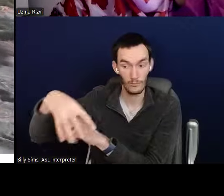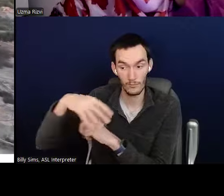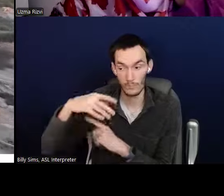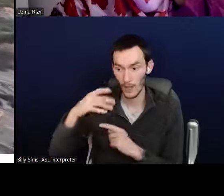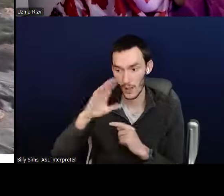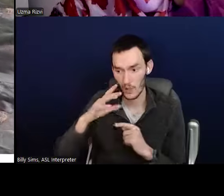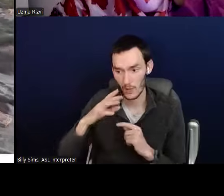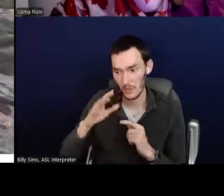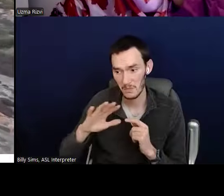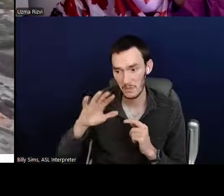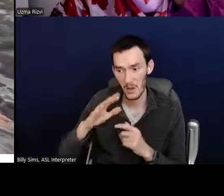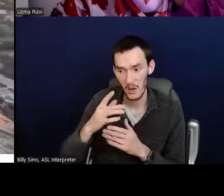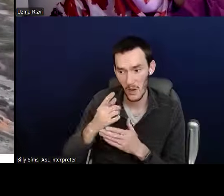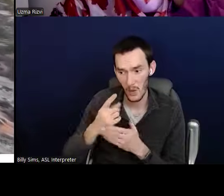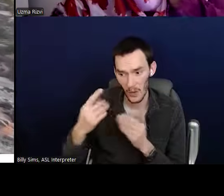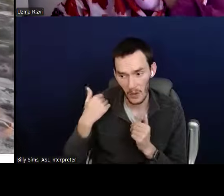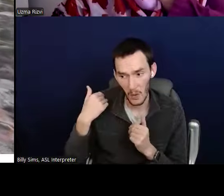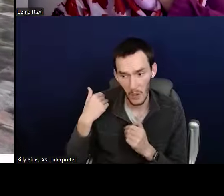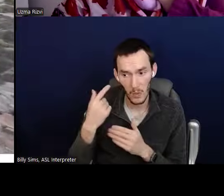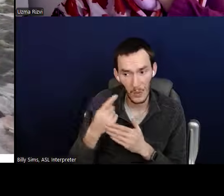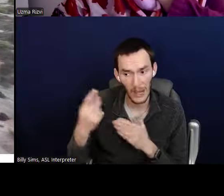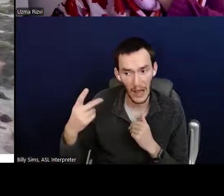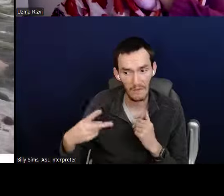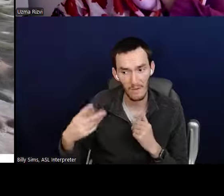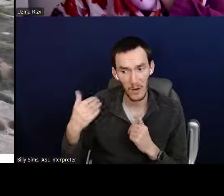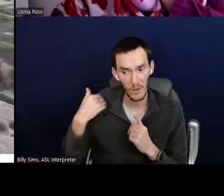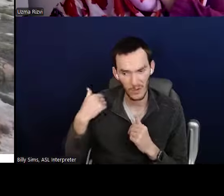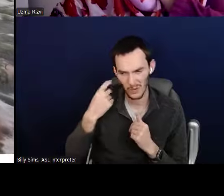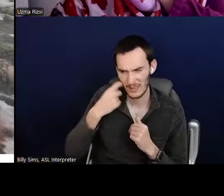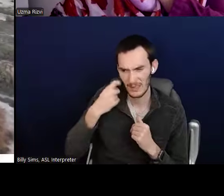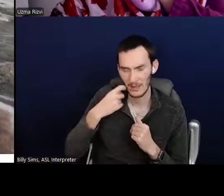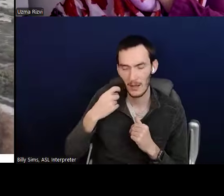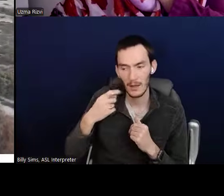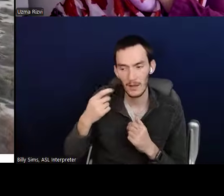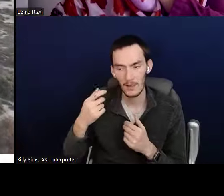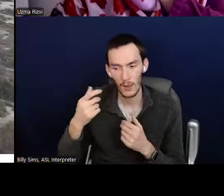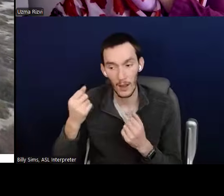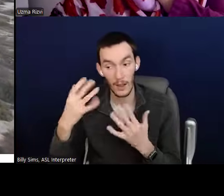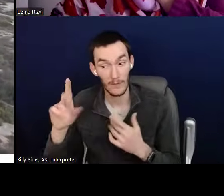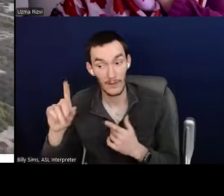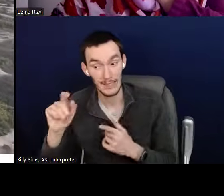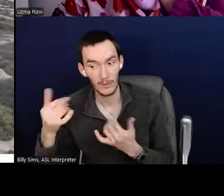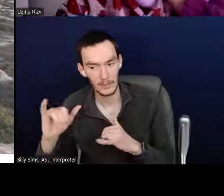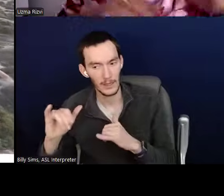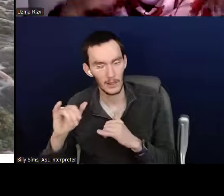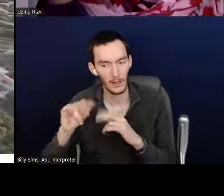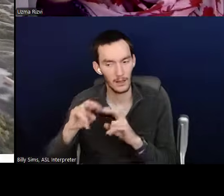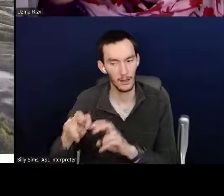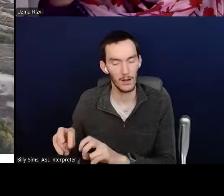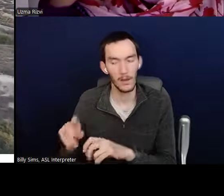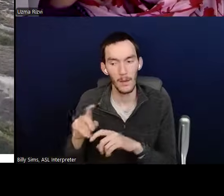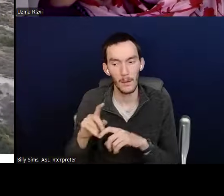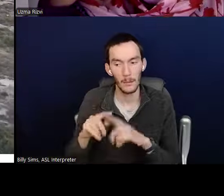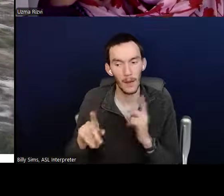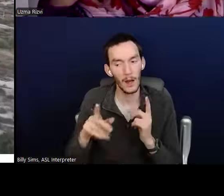just like a week and a half ago, 2 weeks ago. So we're still processing a lot of this data, but I'd like us